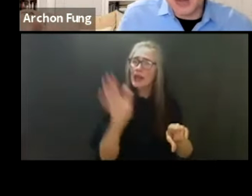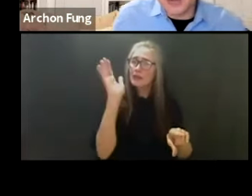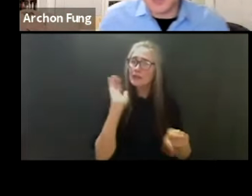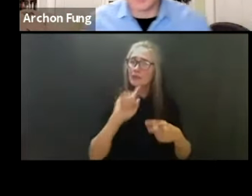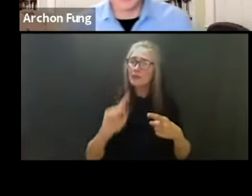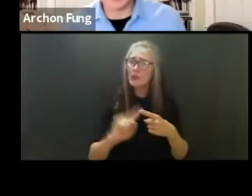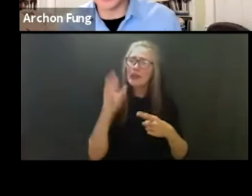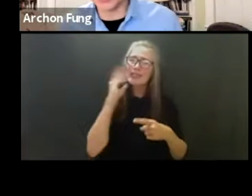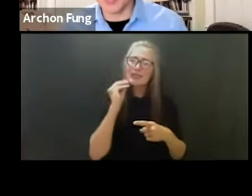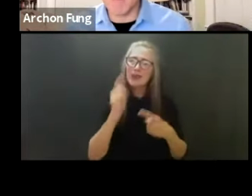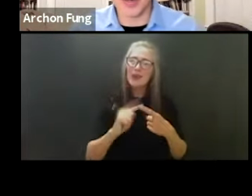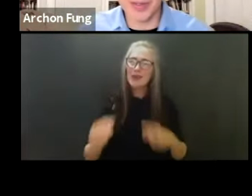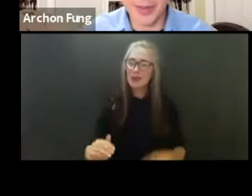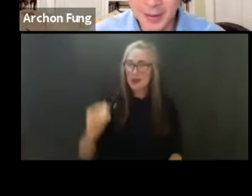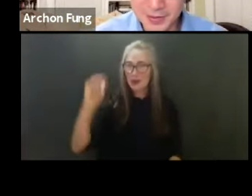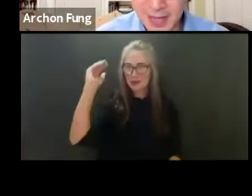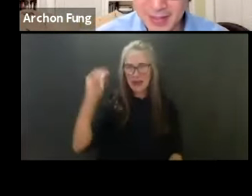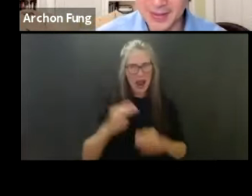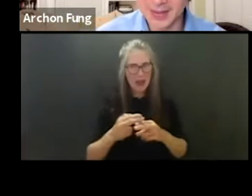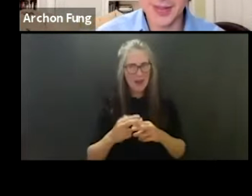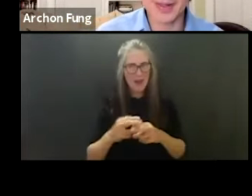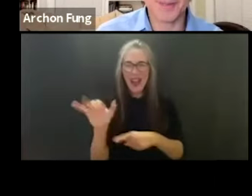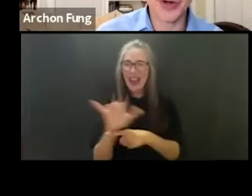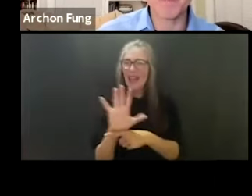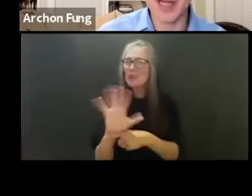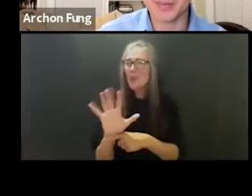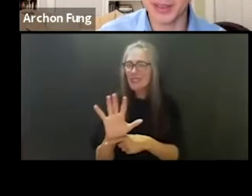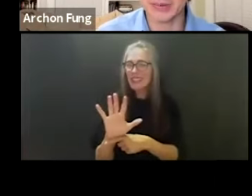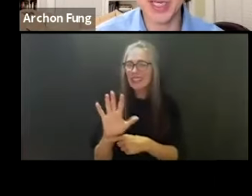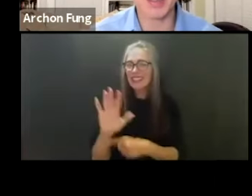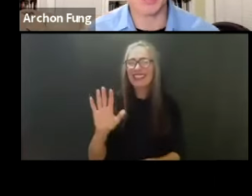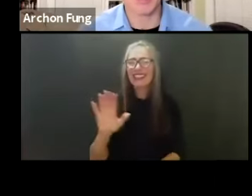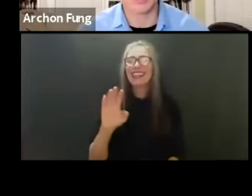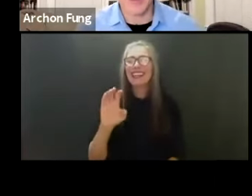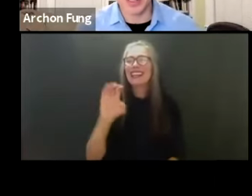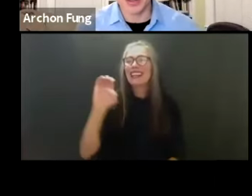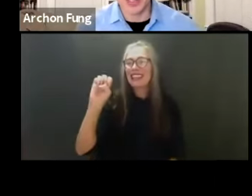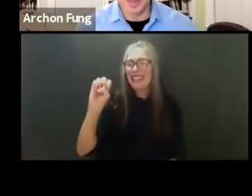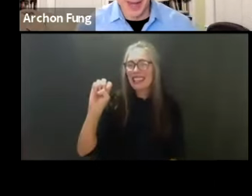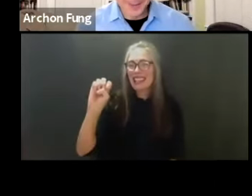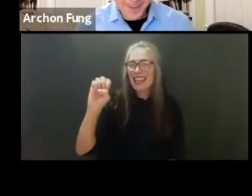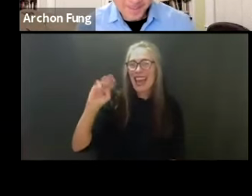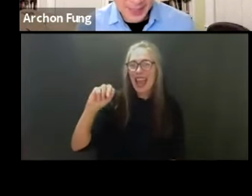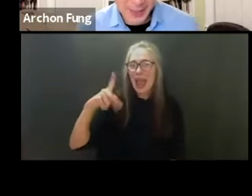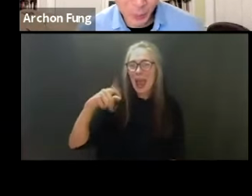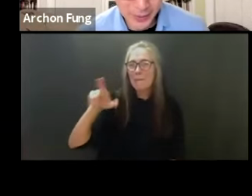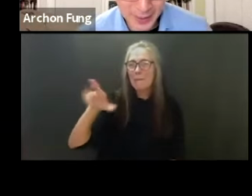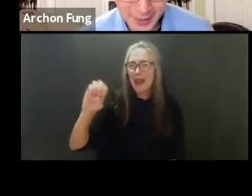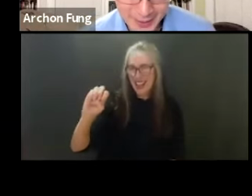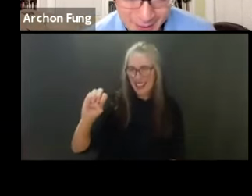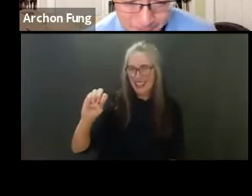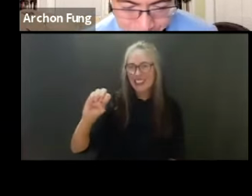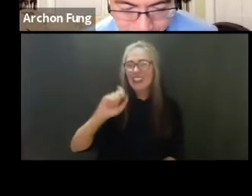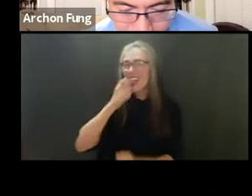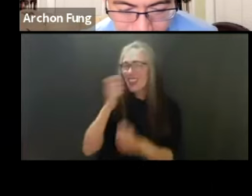the politics that many of us grew up with. So that's the third possibility, which I'll call empire strikes back. And when